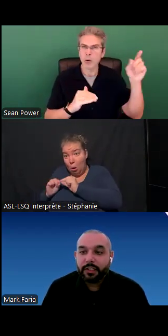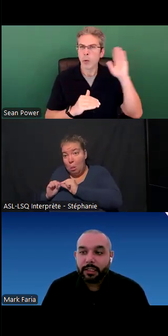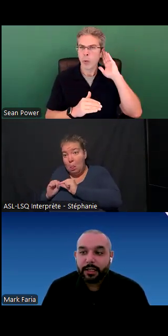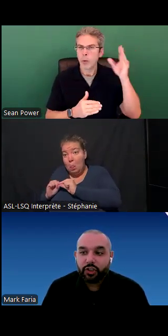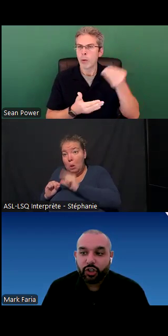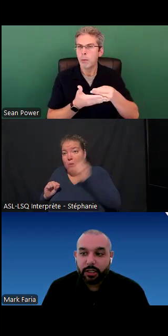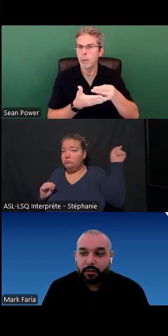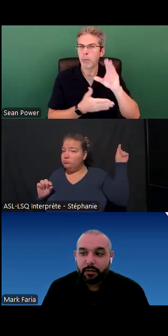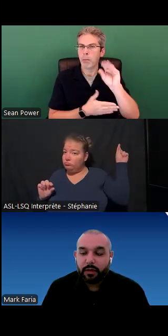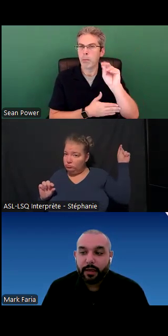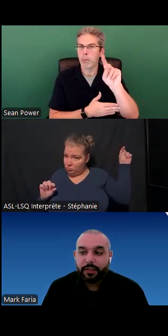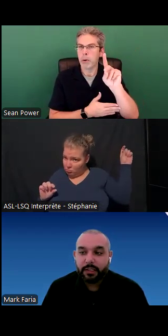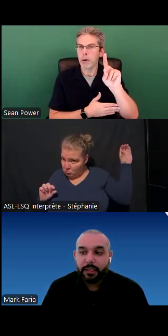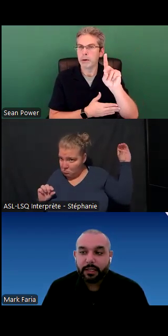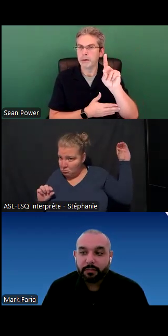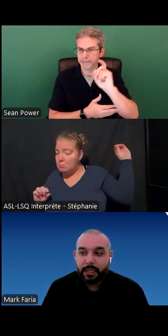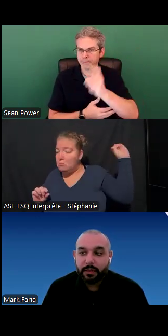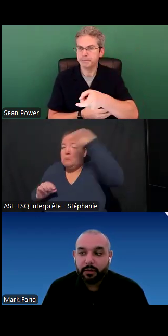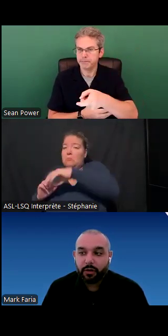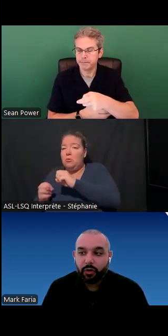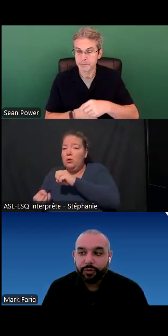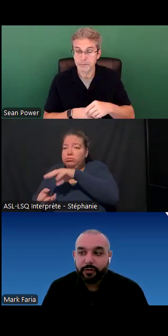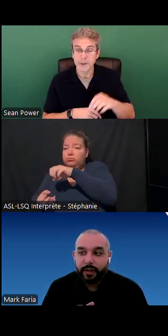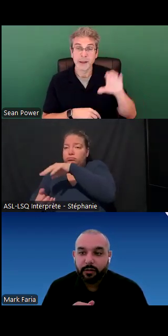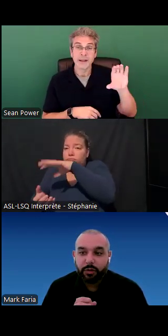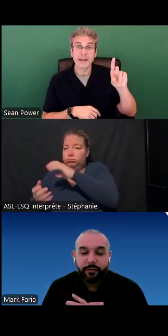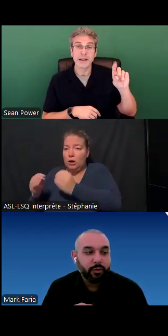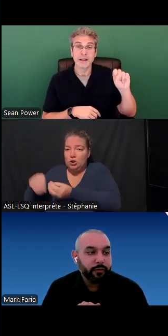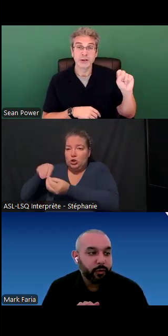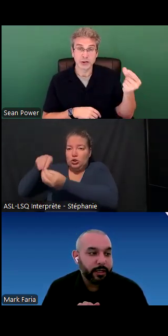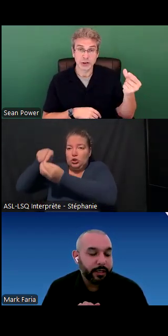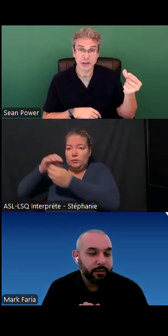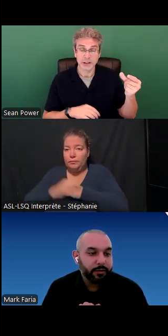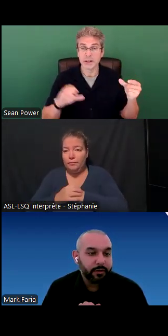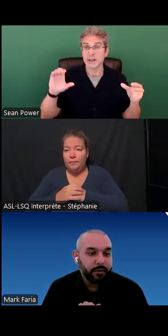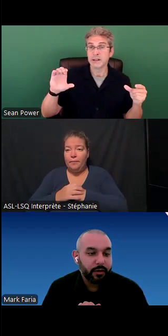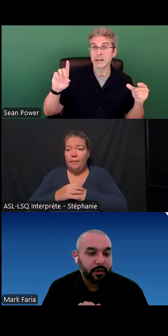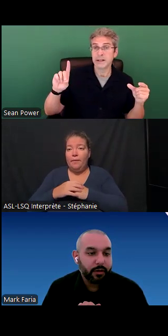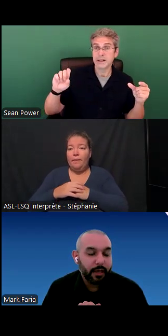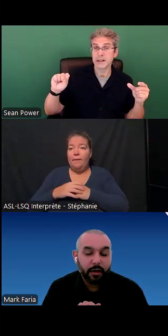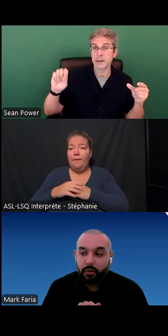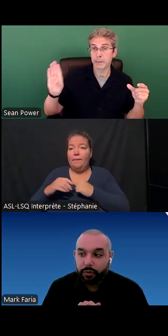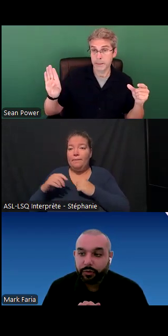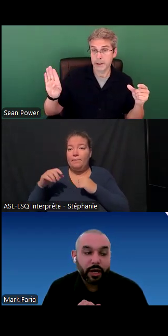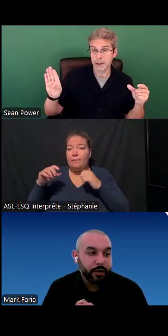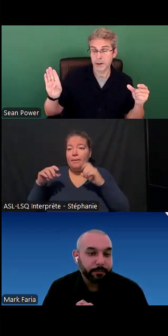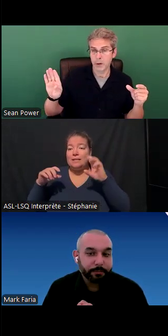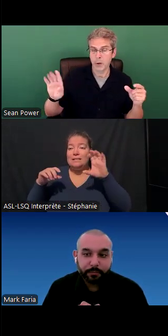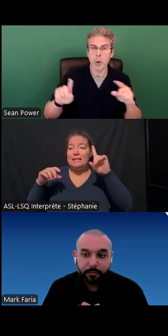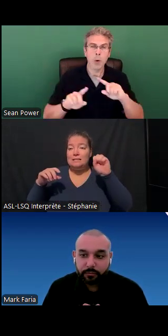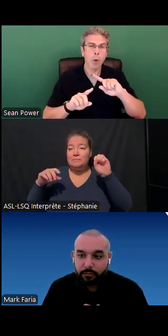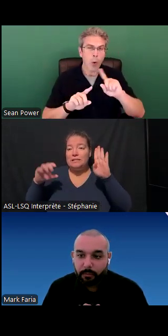the CDSG and the CDSB are only available if you are 49 years old or